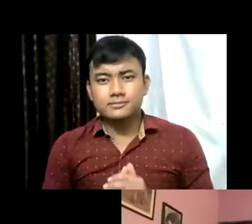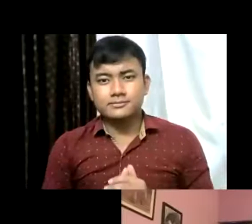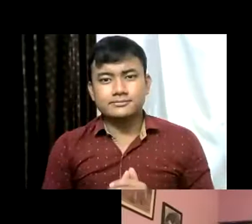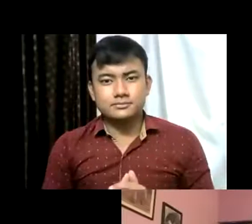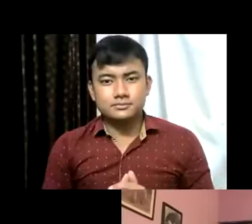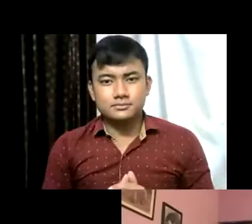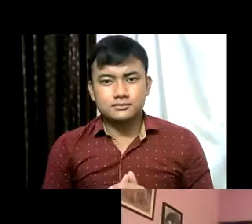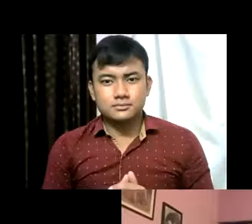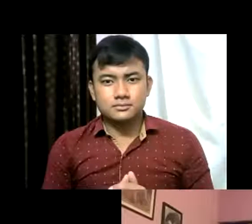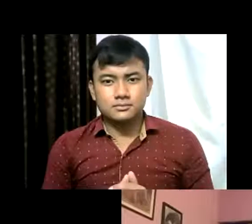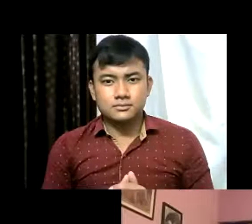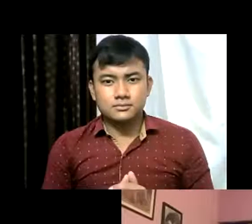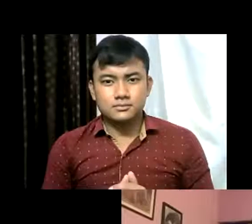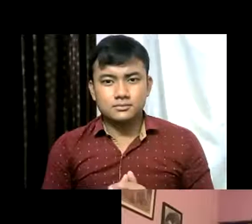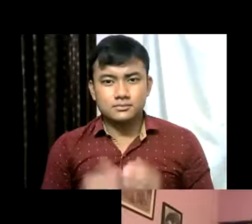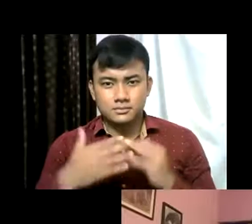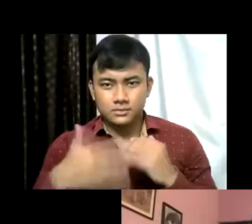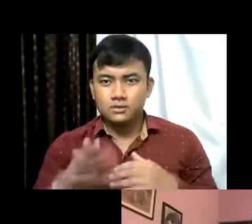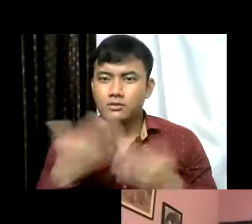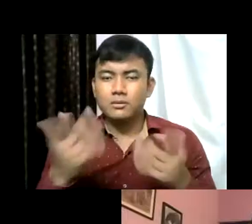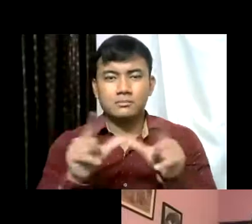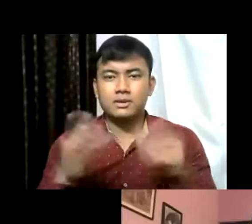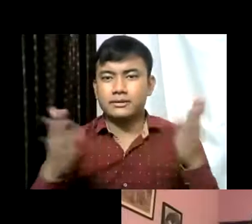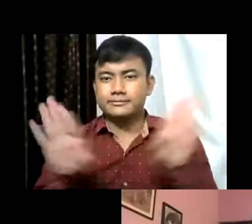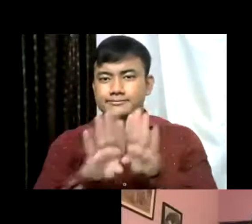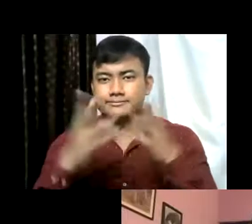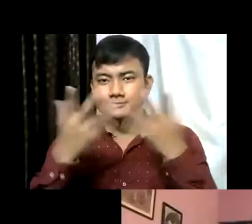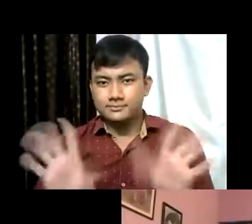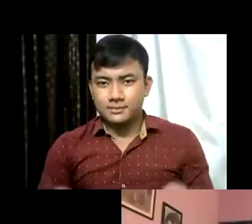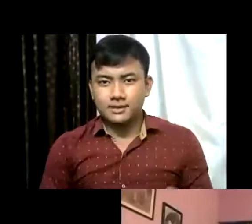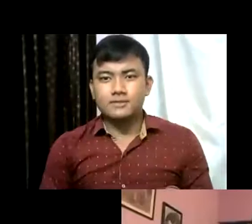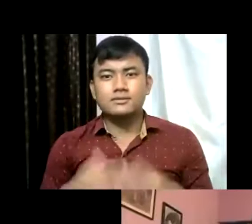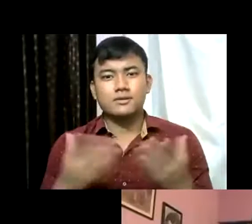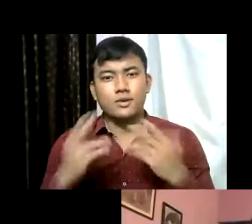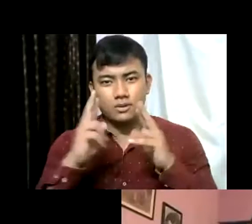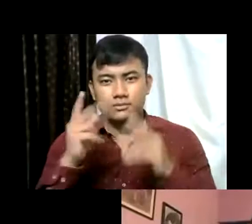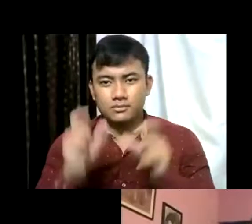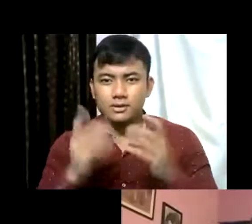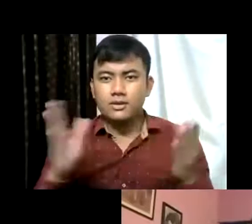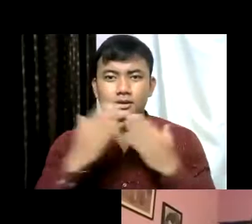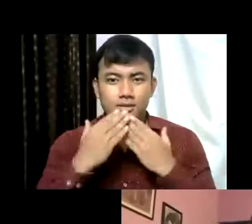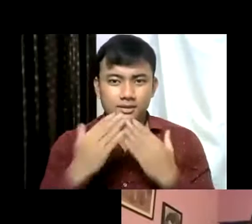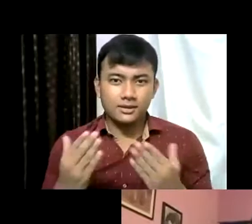Right now, we'll just sort of be closing this session, and the PIC will have their side on for a few minutes. Thank you so